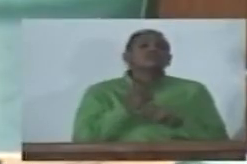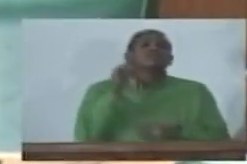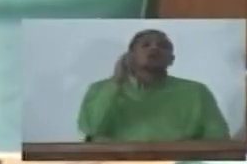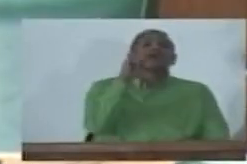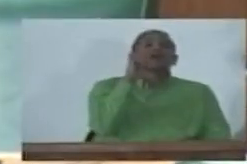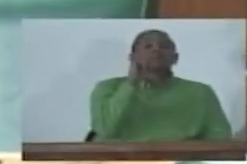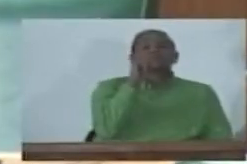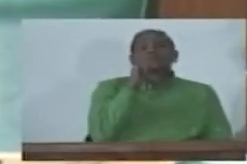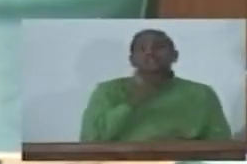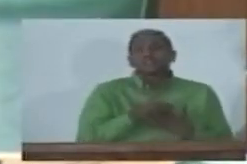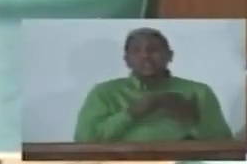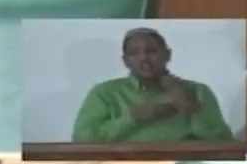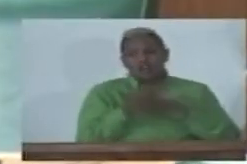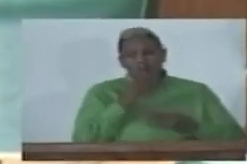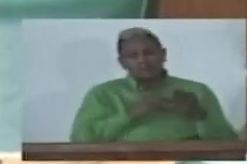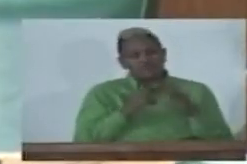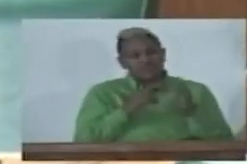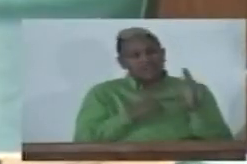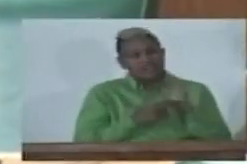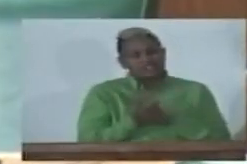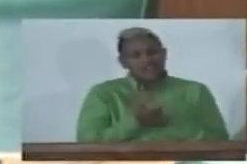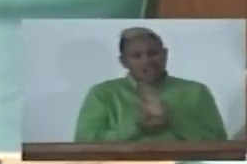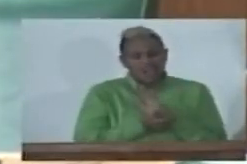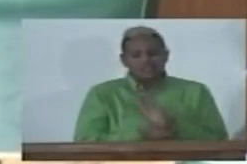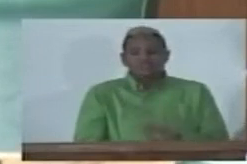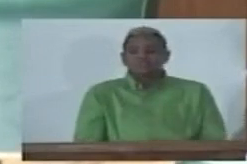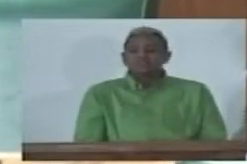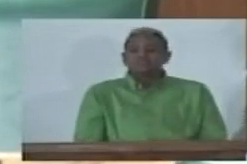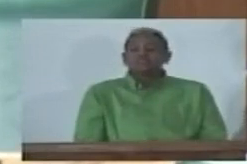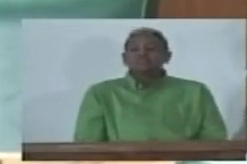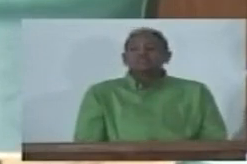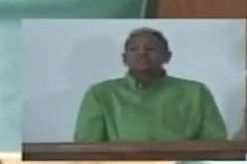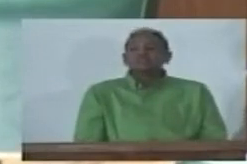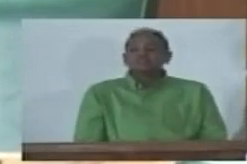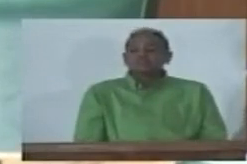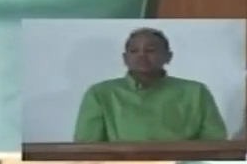Airports Economic Regulation Act, the Airports